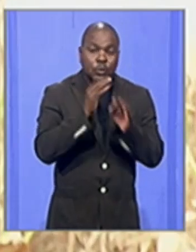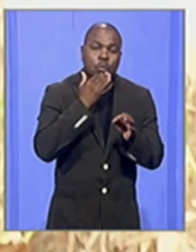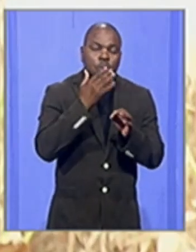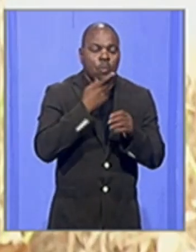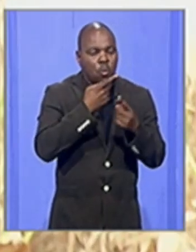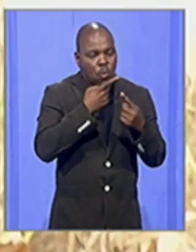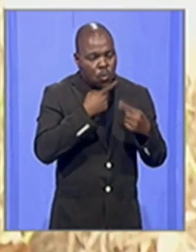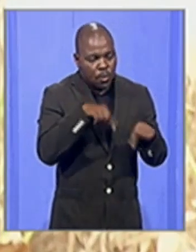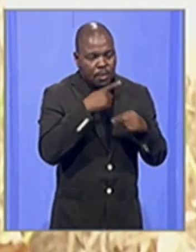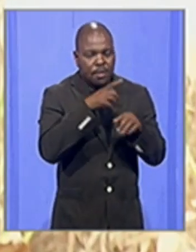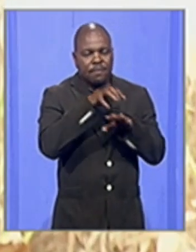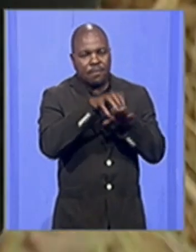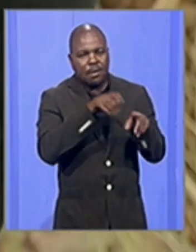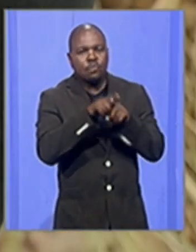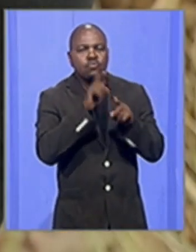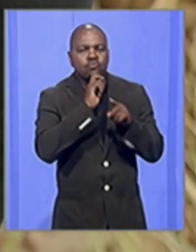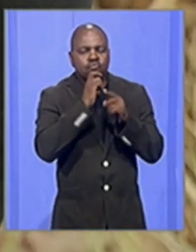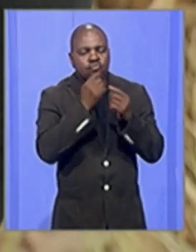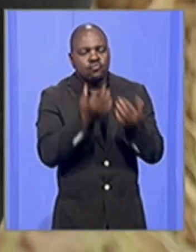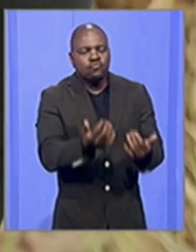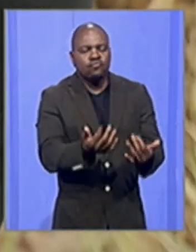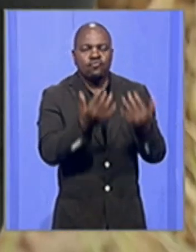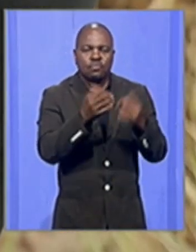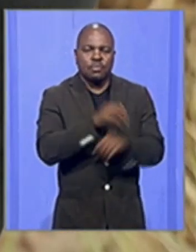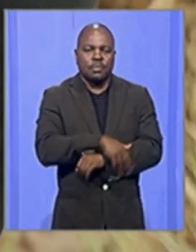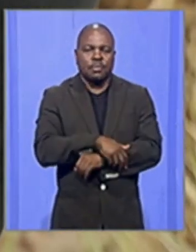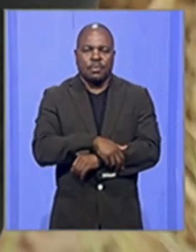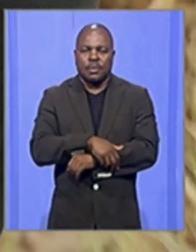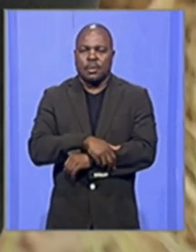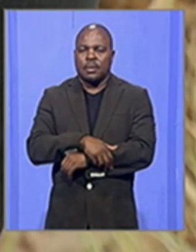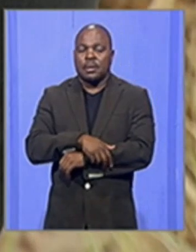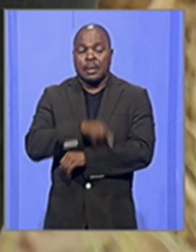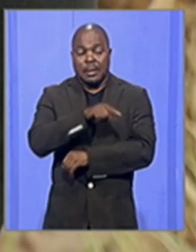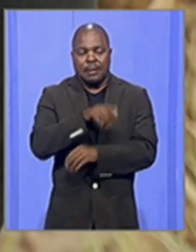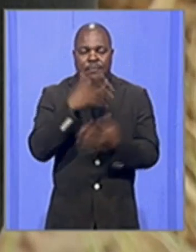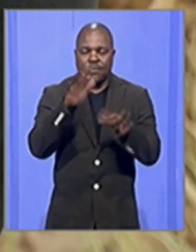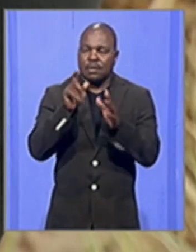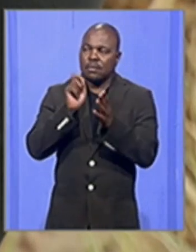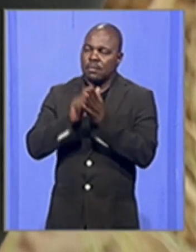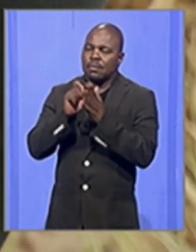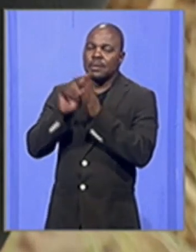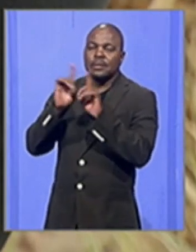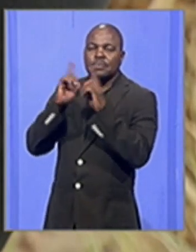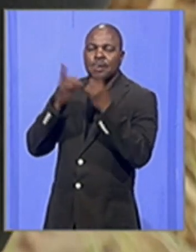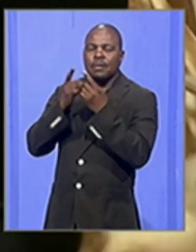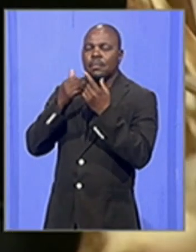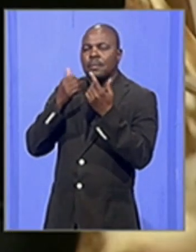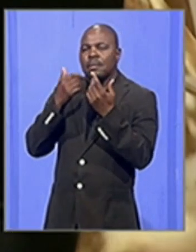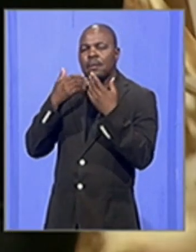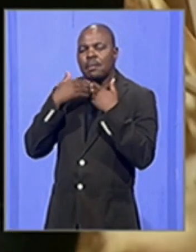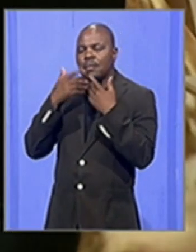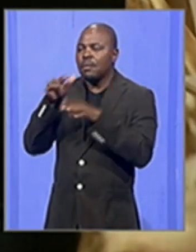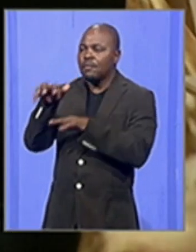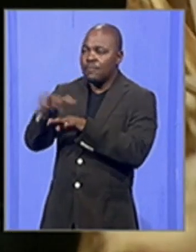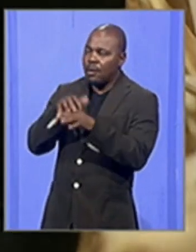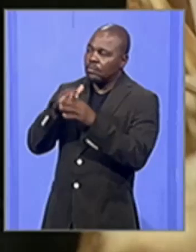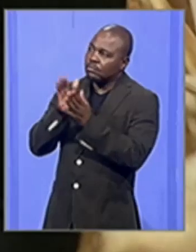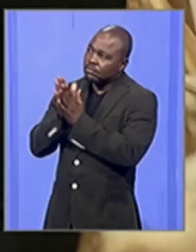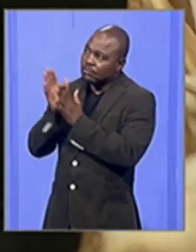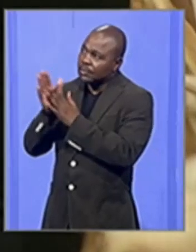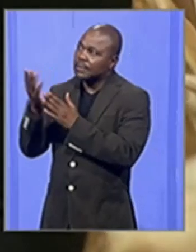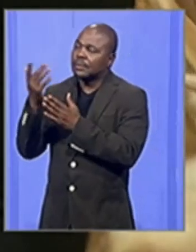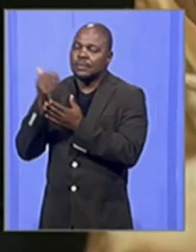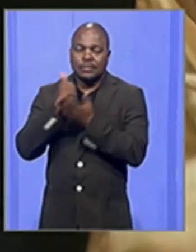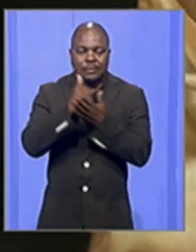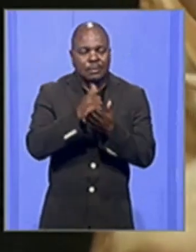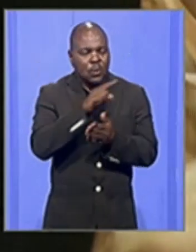ka di-grains, di-crops. Fasa e ngolletse lefapha la tsa temo hore le thusetse ka ha kgomo e